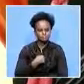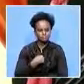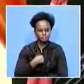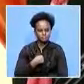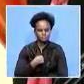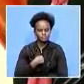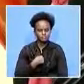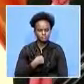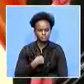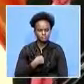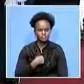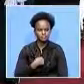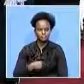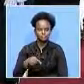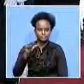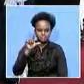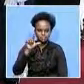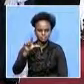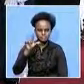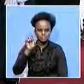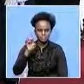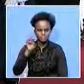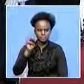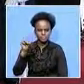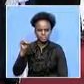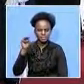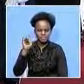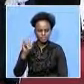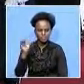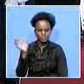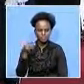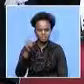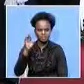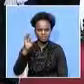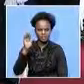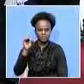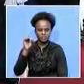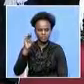I Lemi Forbat Kajoba. Lemi Forbat Kajoba.